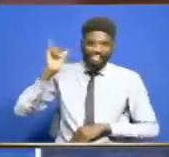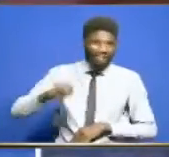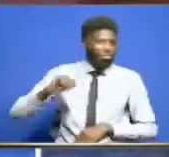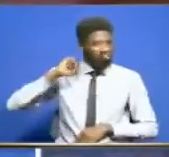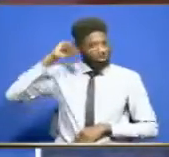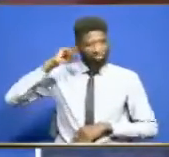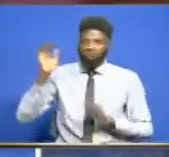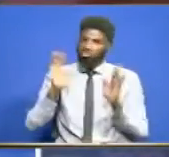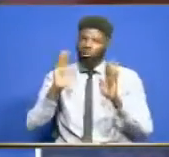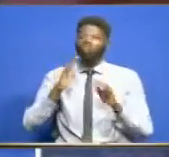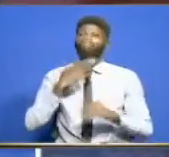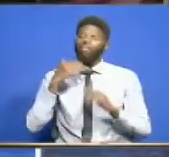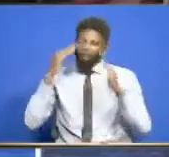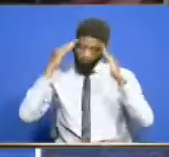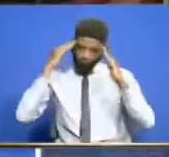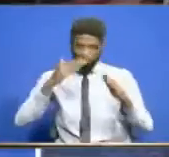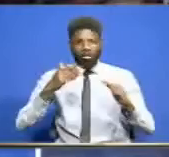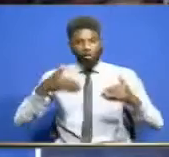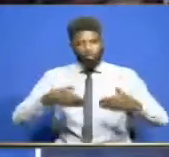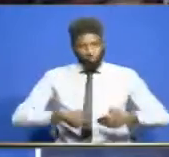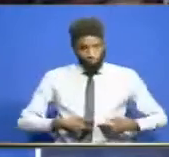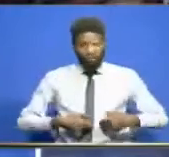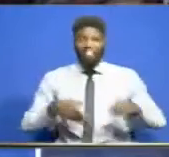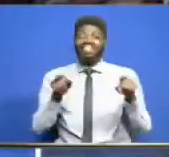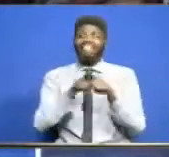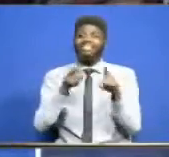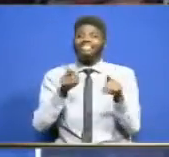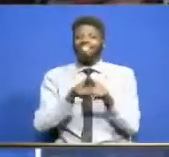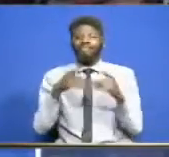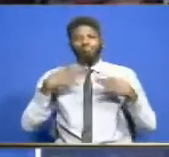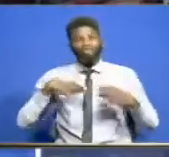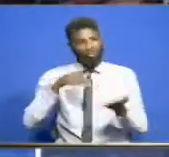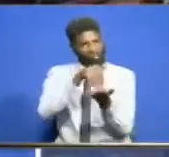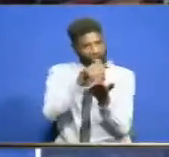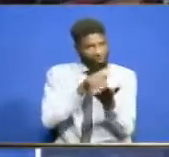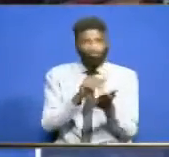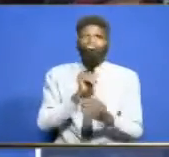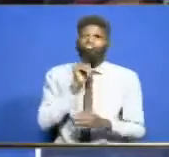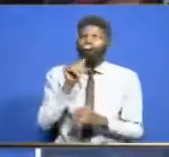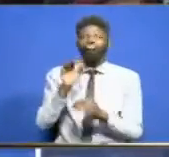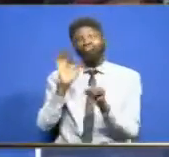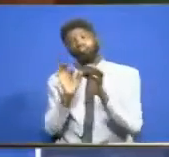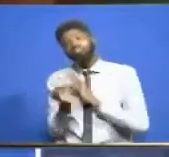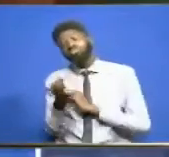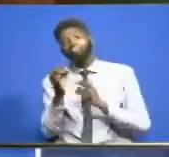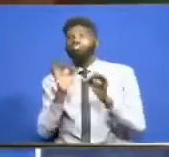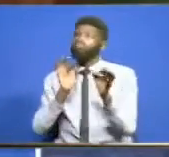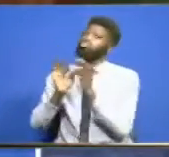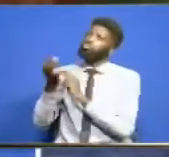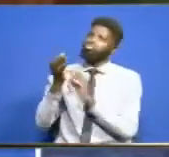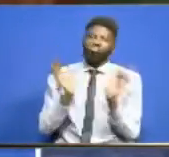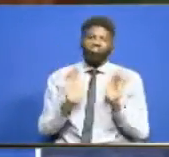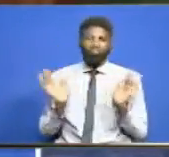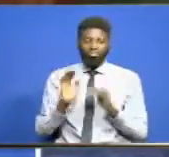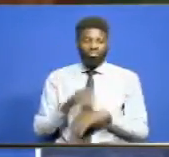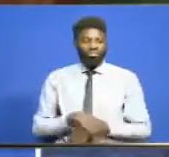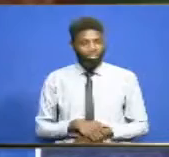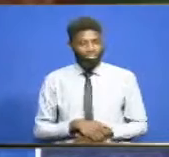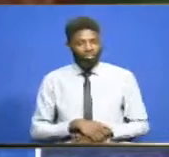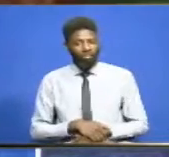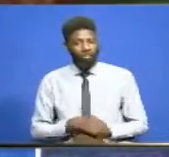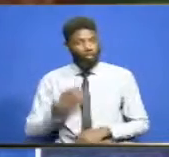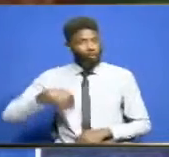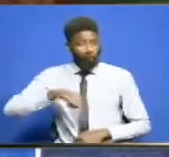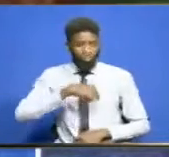wale waliopoteza matumaini badala ya kuwachochea kuasi nchi na wazee. They need a politics in